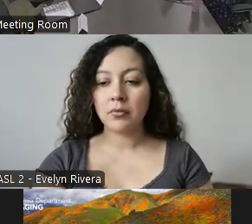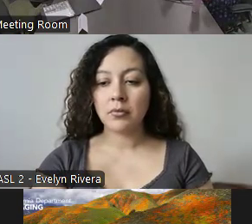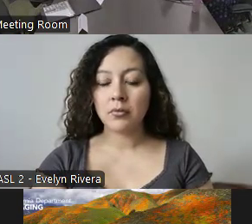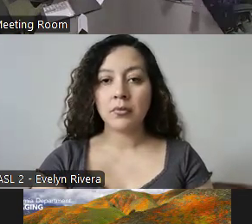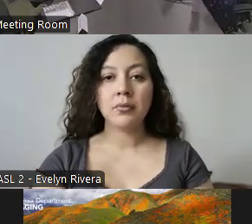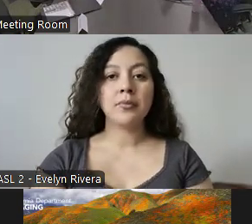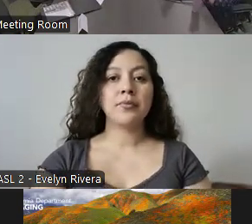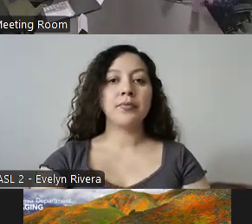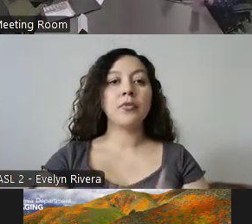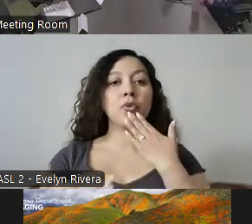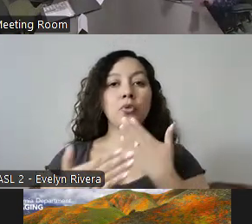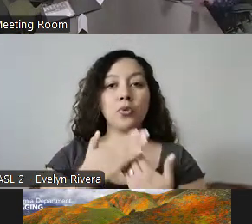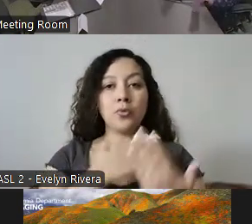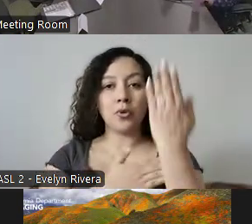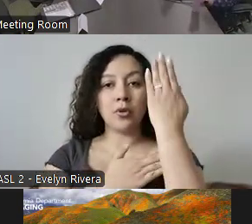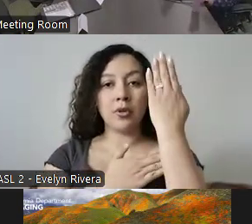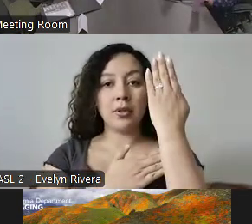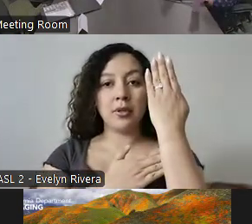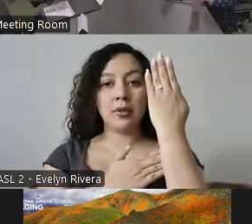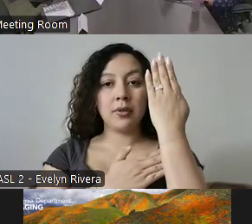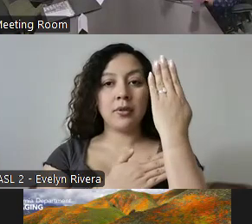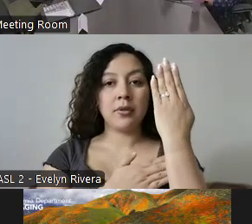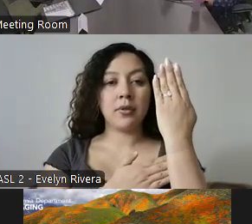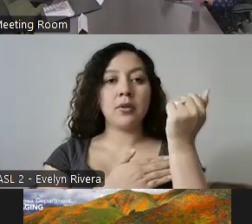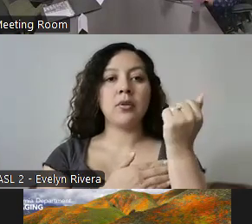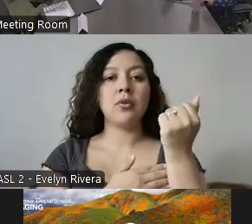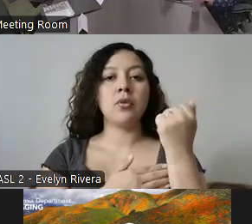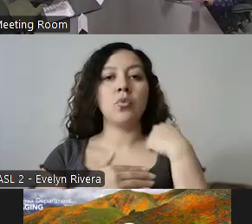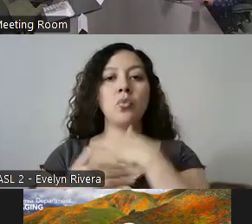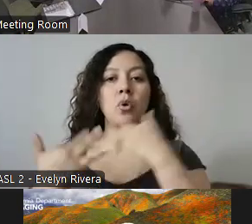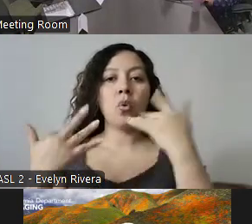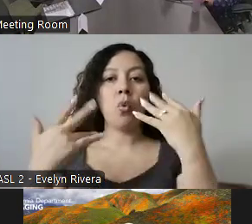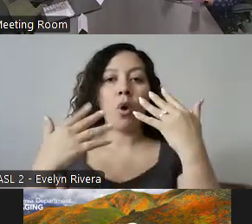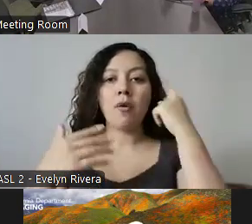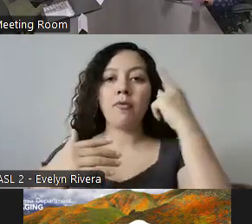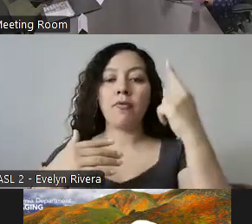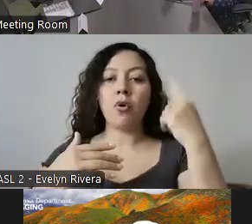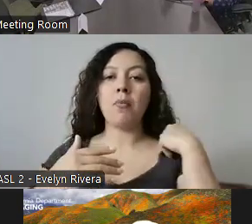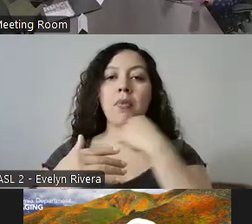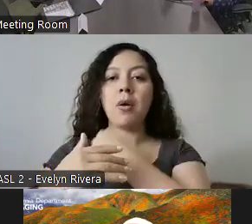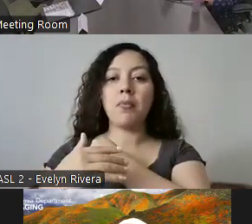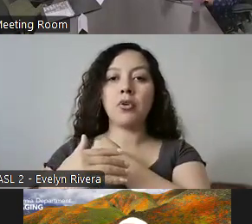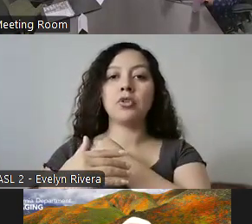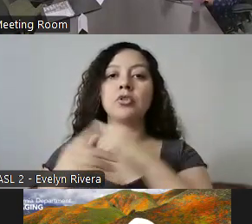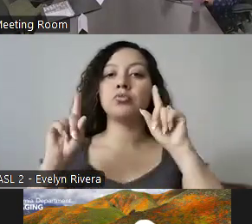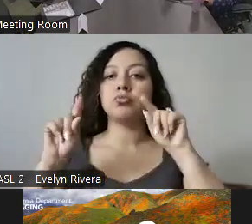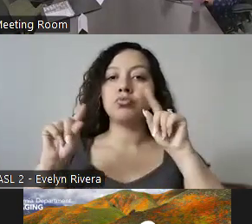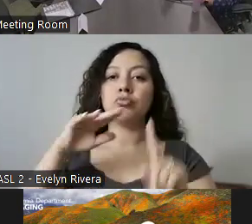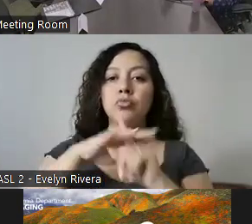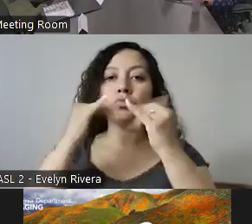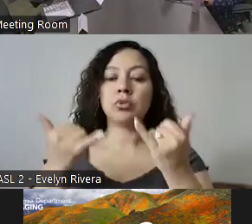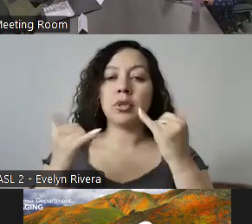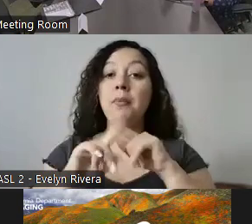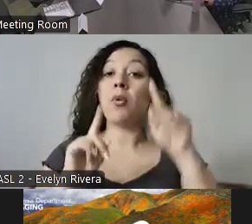Good morning. Let's give it a couple of beats for our attendees to log on and get settled, but welcome to the Alzheimer's Disease